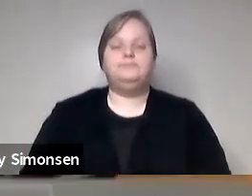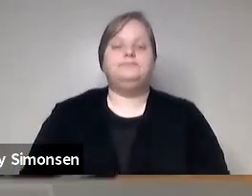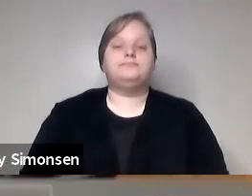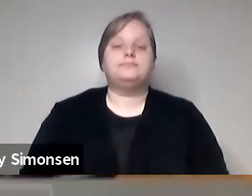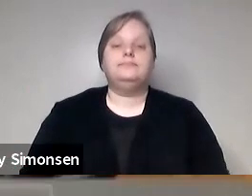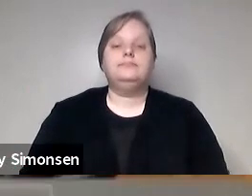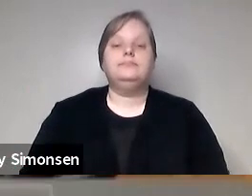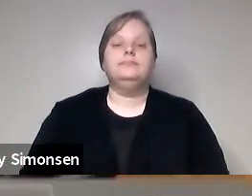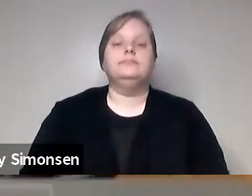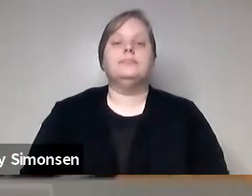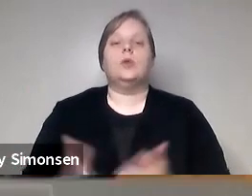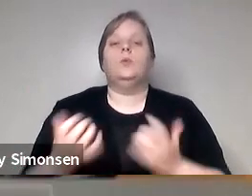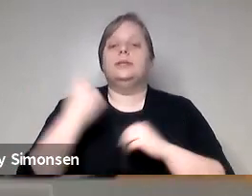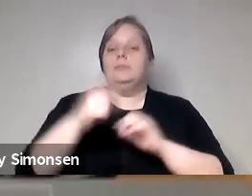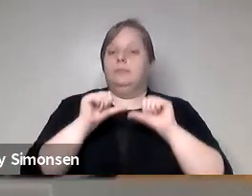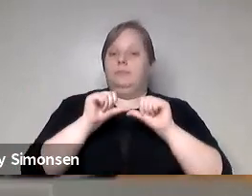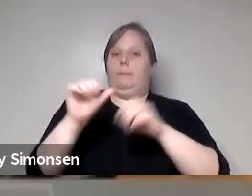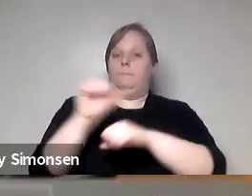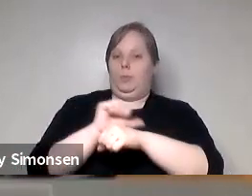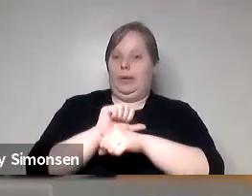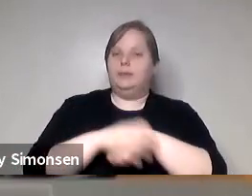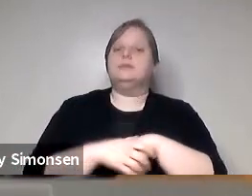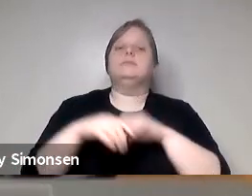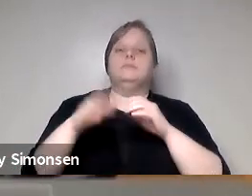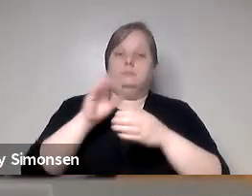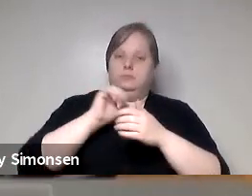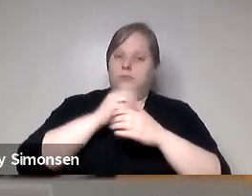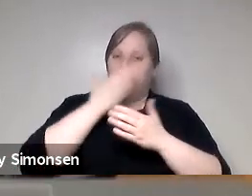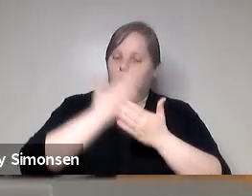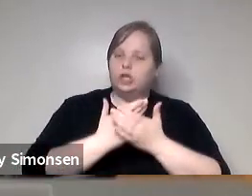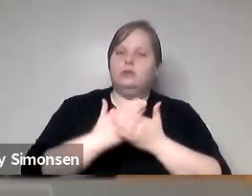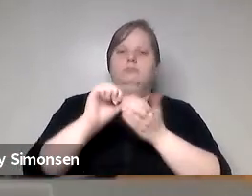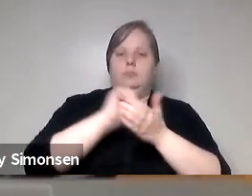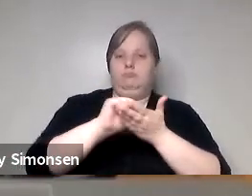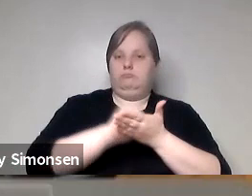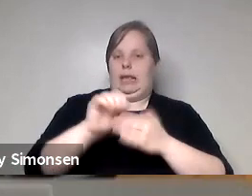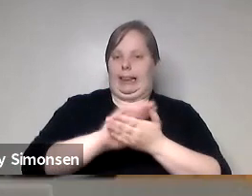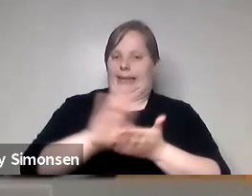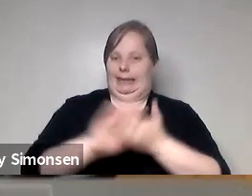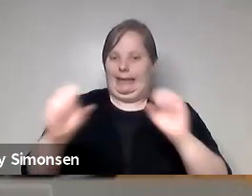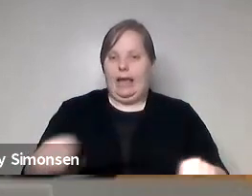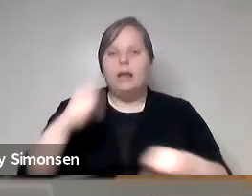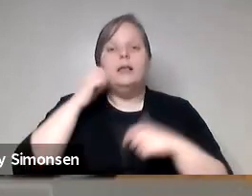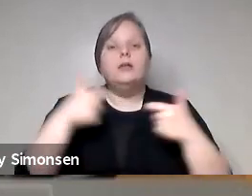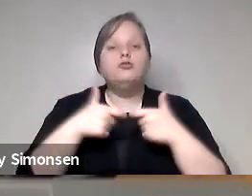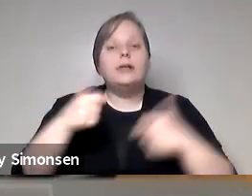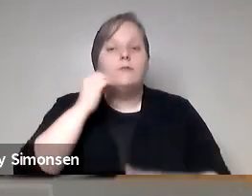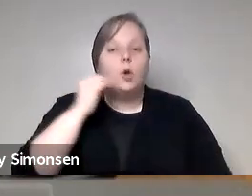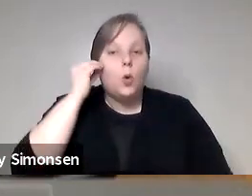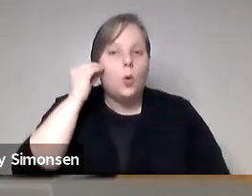You want something that's permanent, durable, and washable. Electronics, if you're wiping it off at home, hopefully you